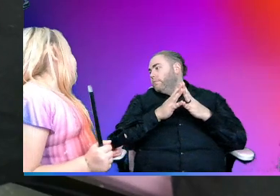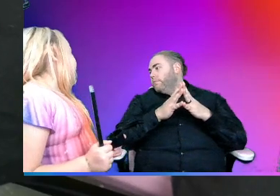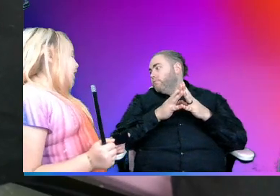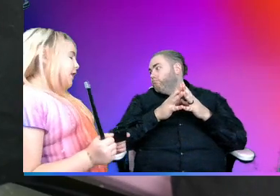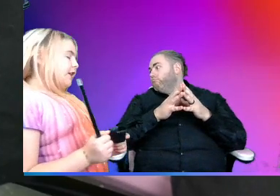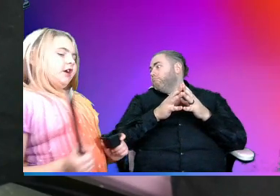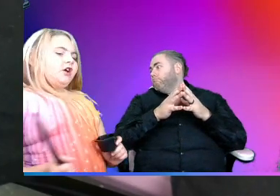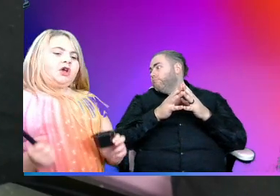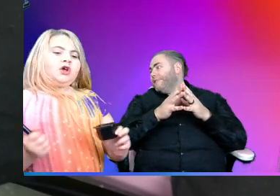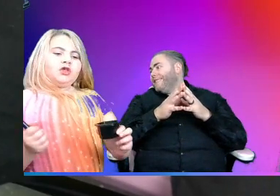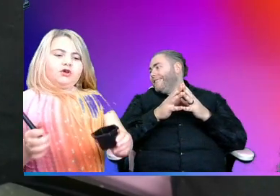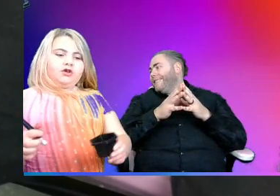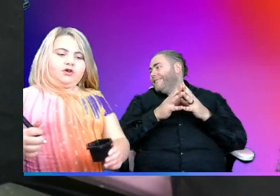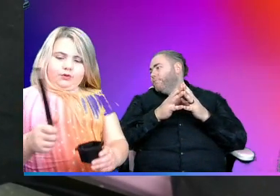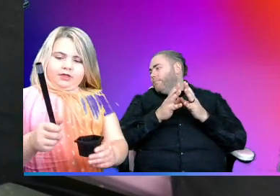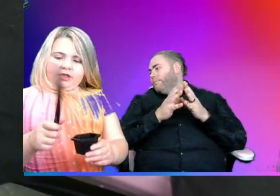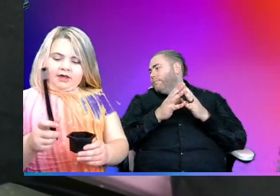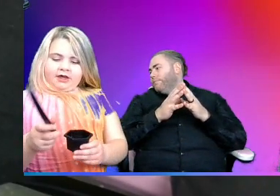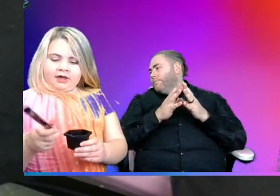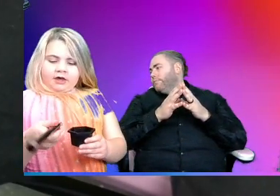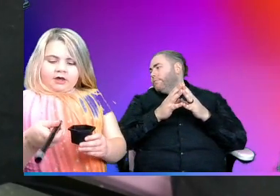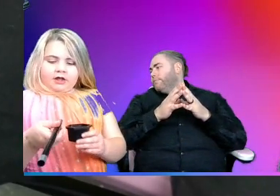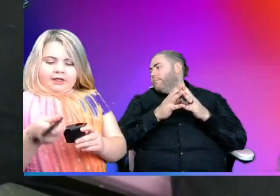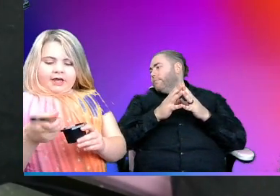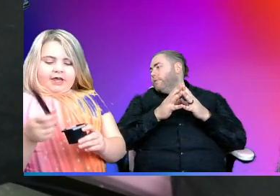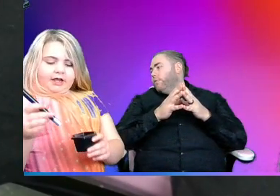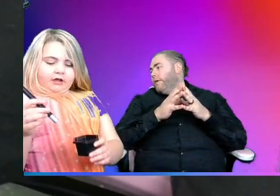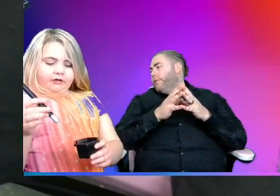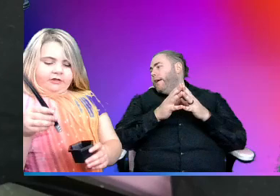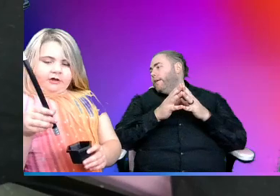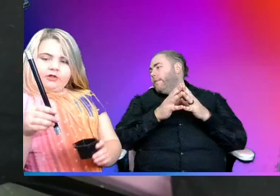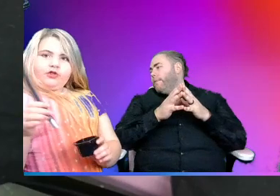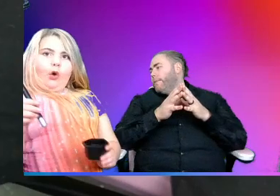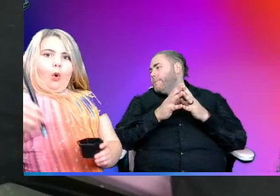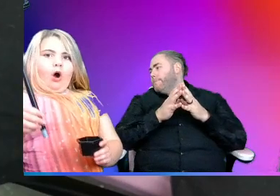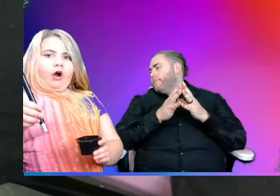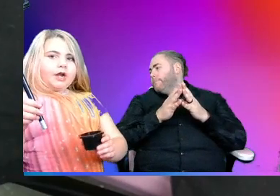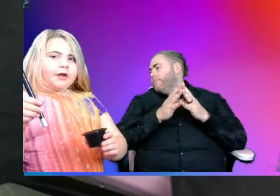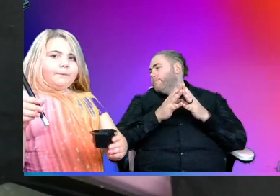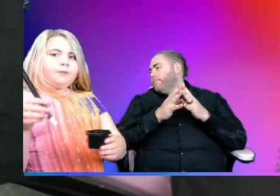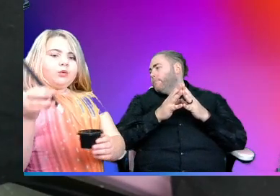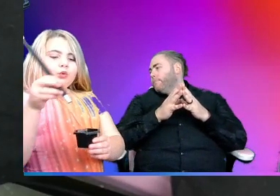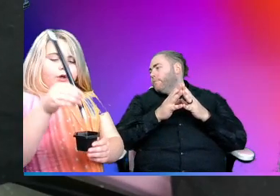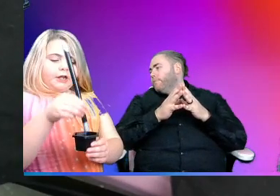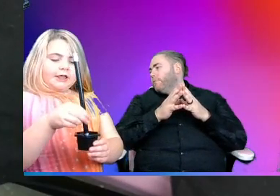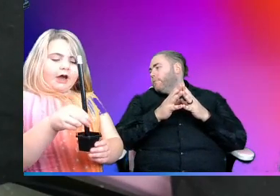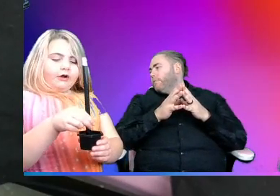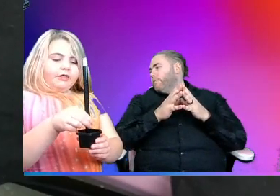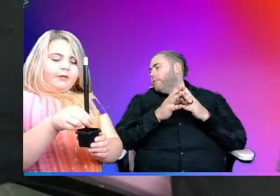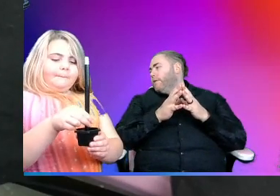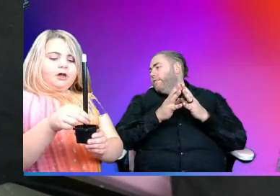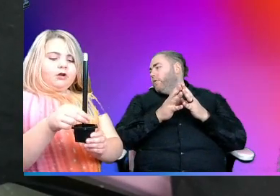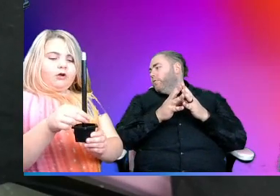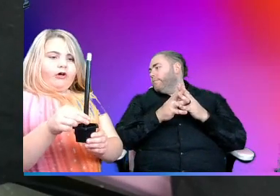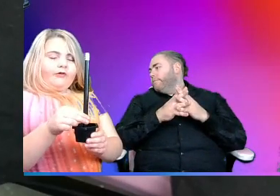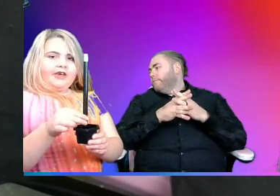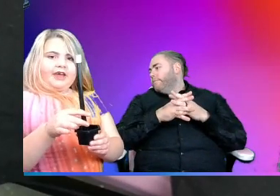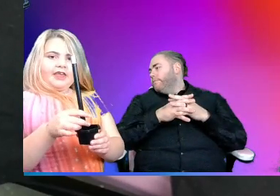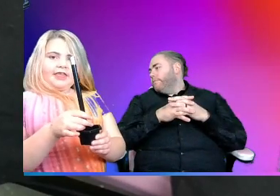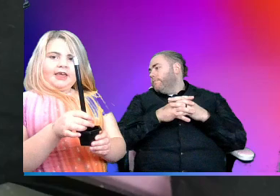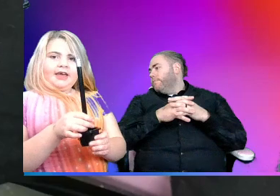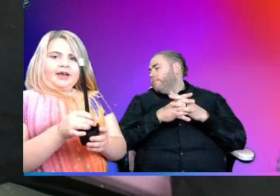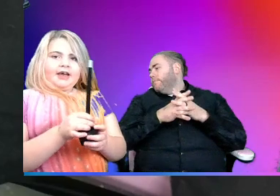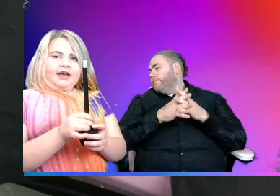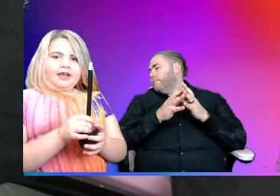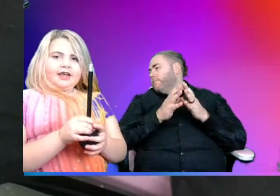magic trick. So you take the wand and put it down in the middle of